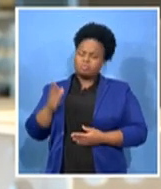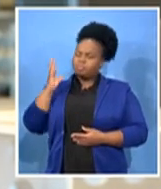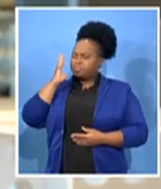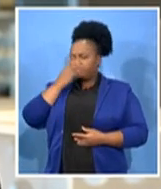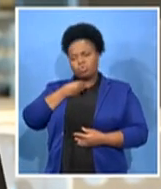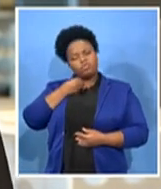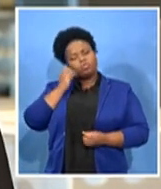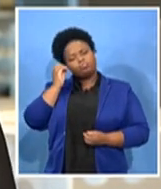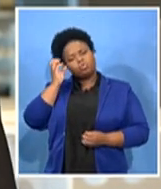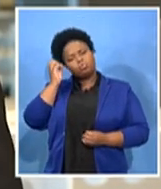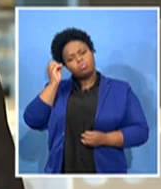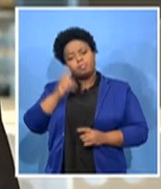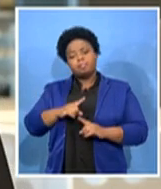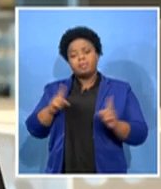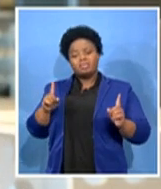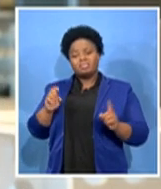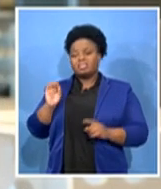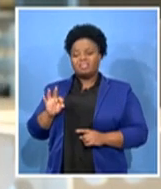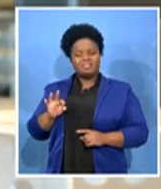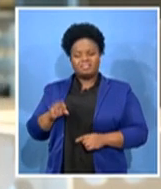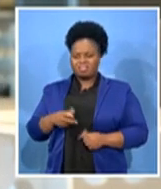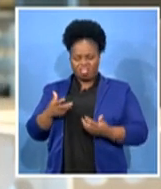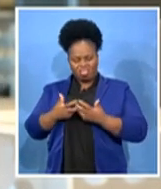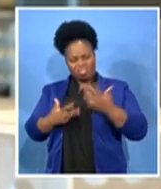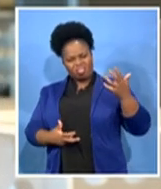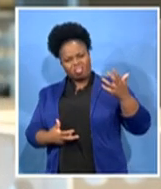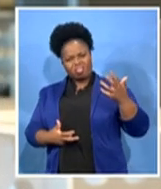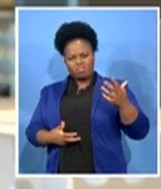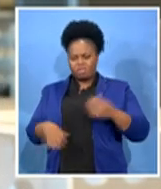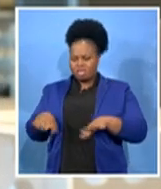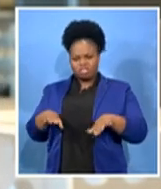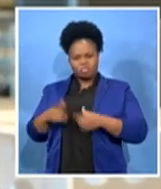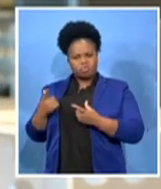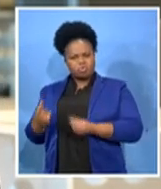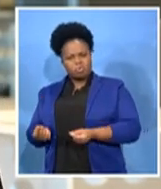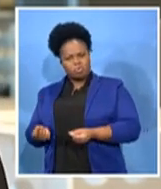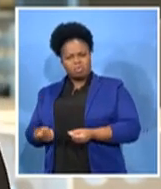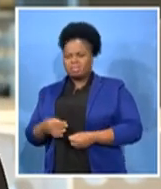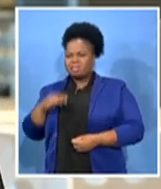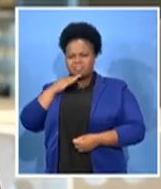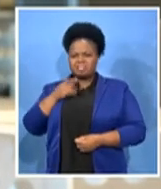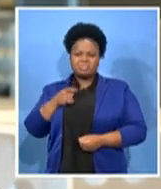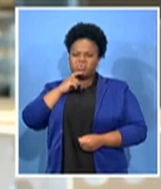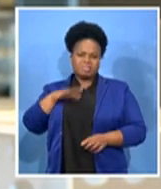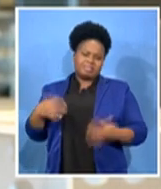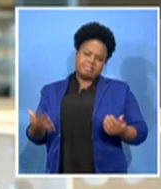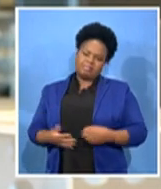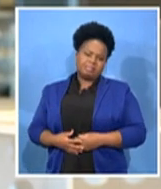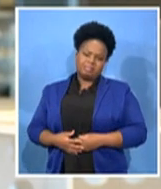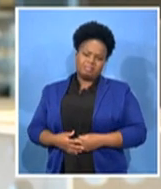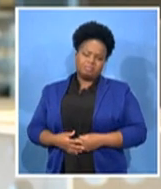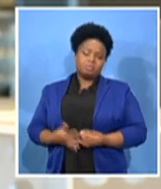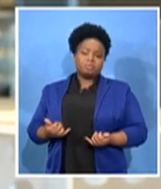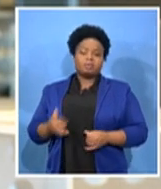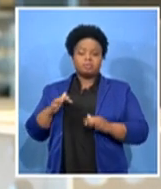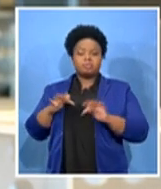are not matched by your actions on the ground, they are as good as non-existent. So what people have been complaining about is that the issue